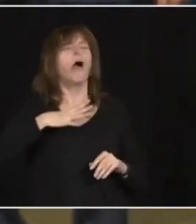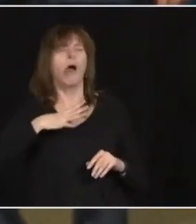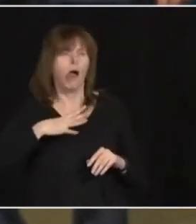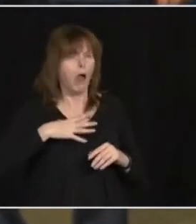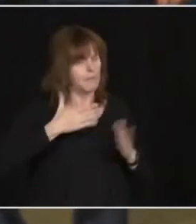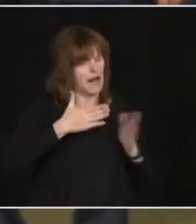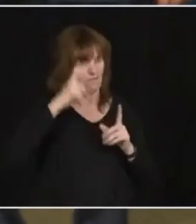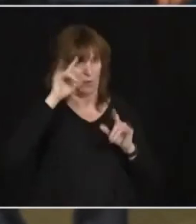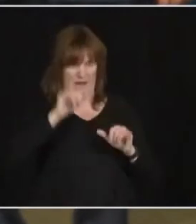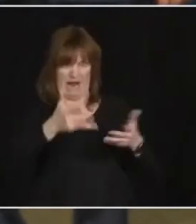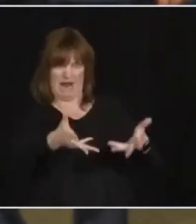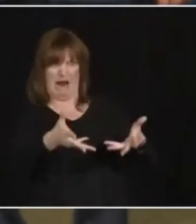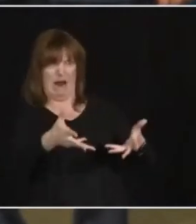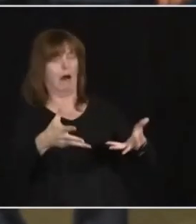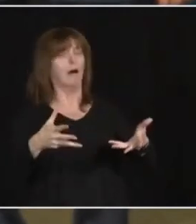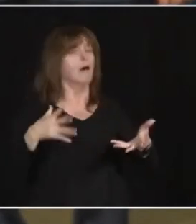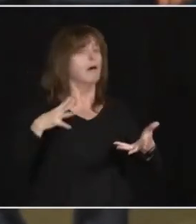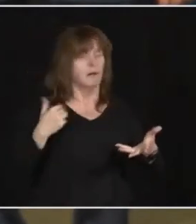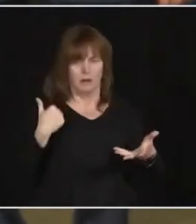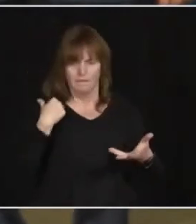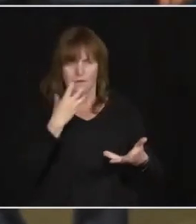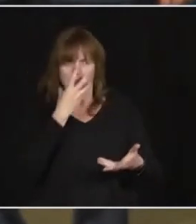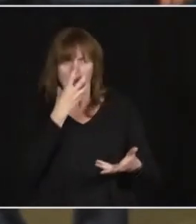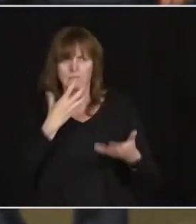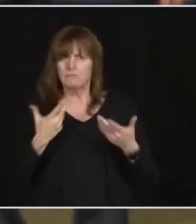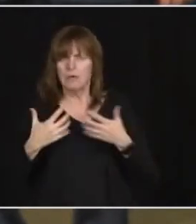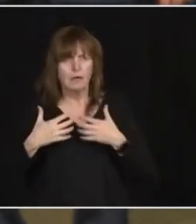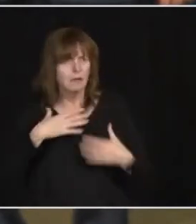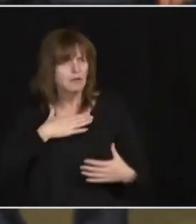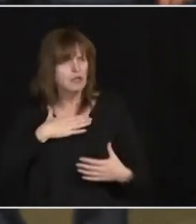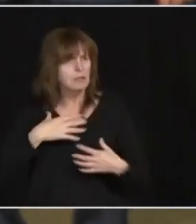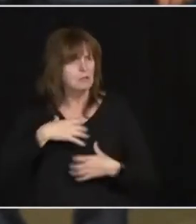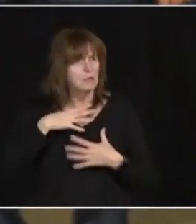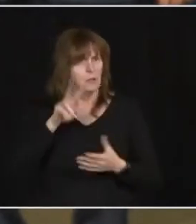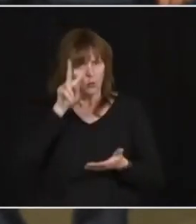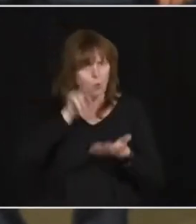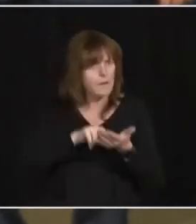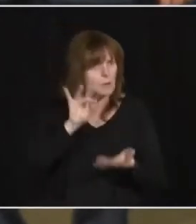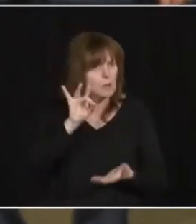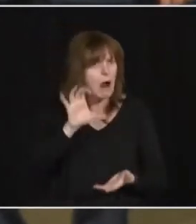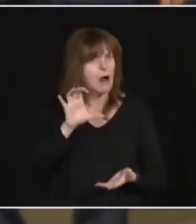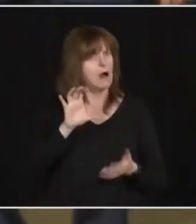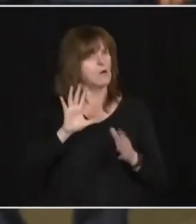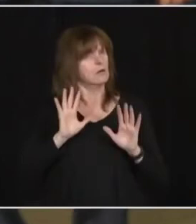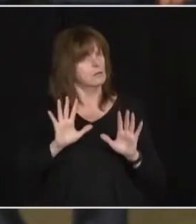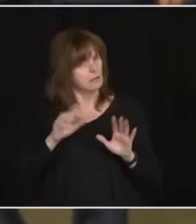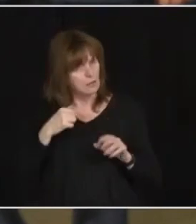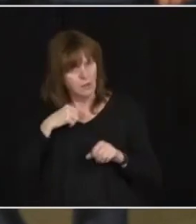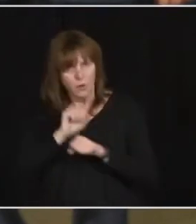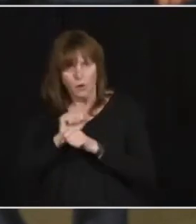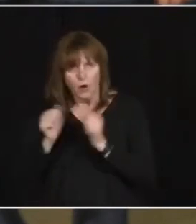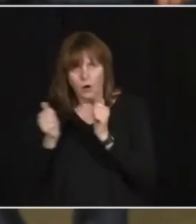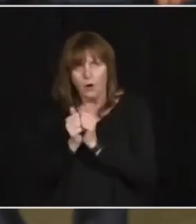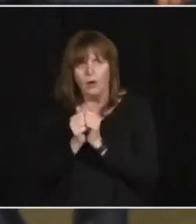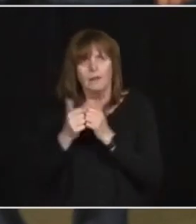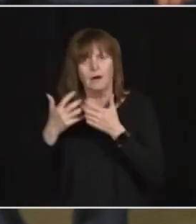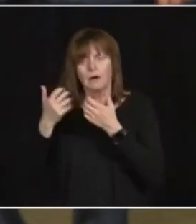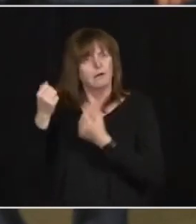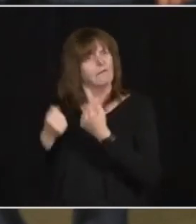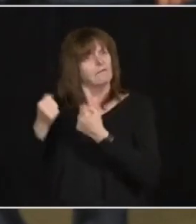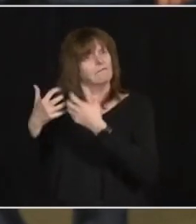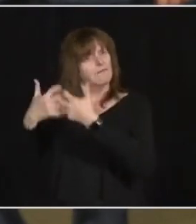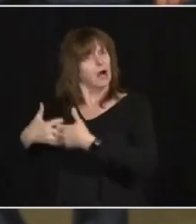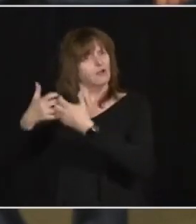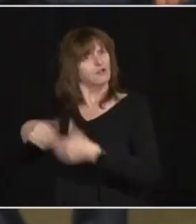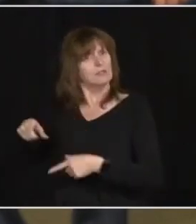have ventilators now for 2,800. We are working with the auto parts manufacturers to build